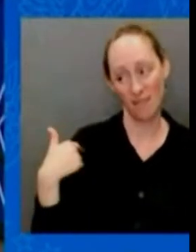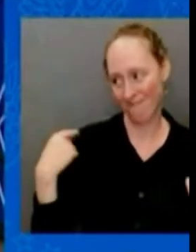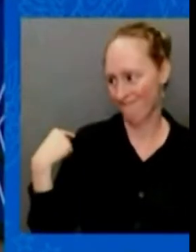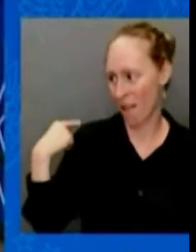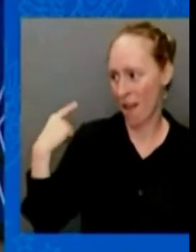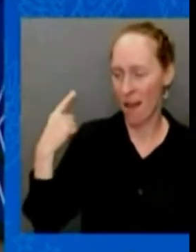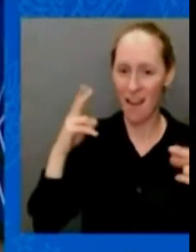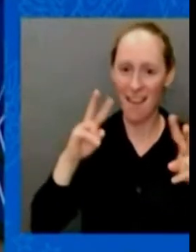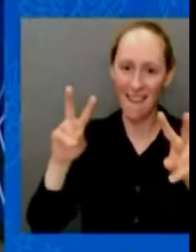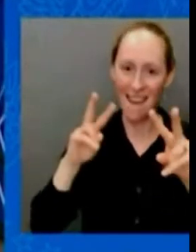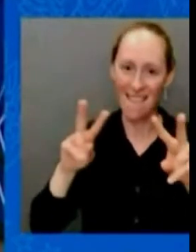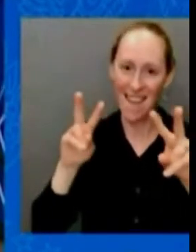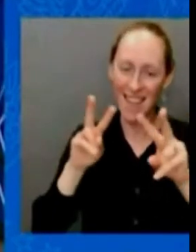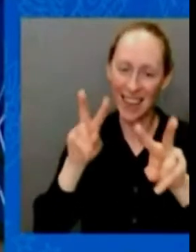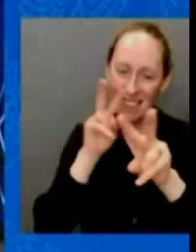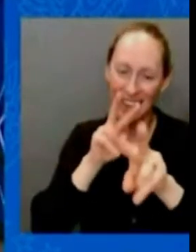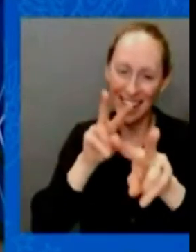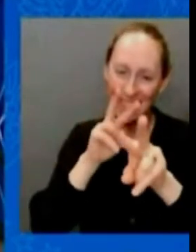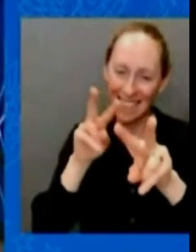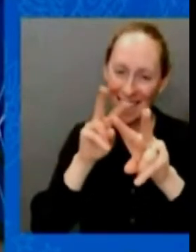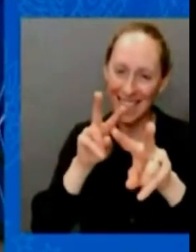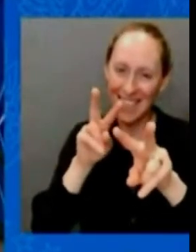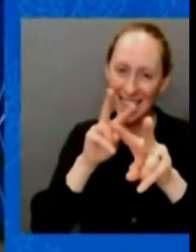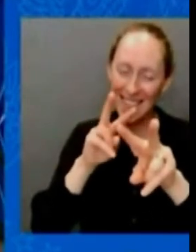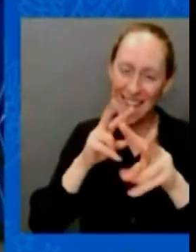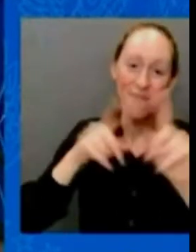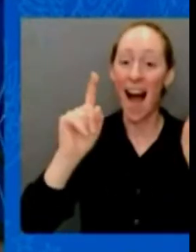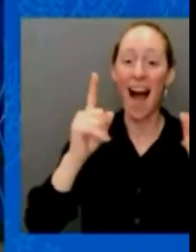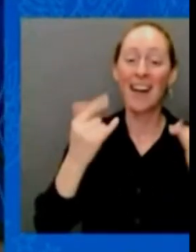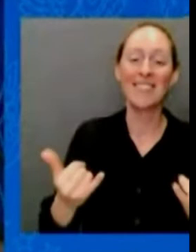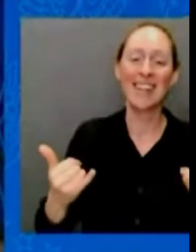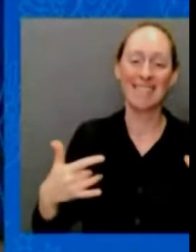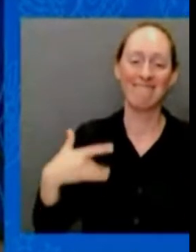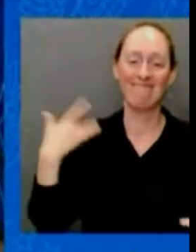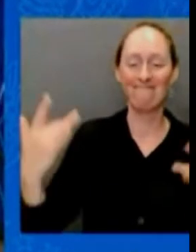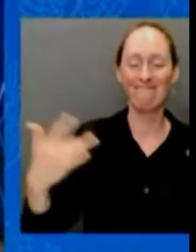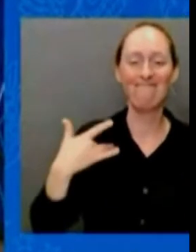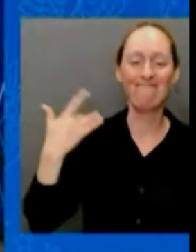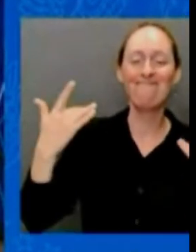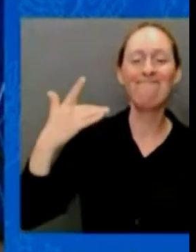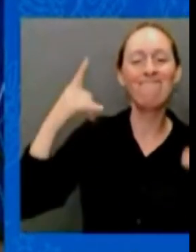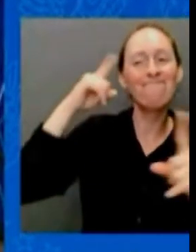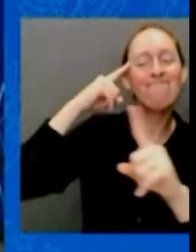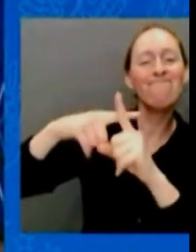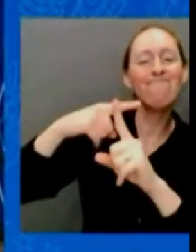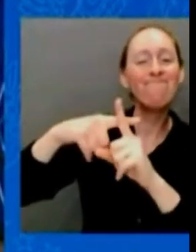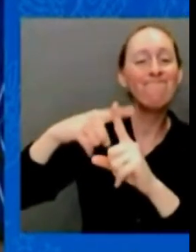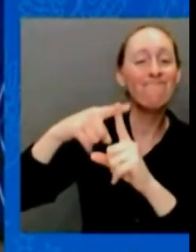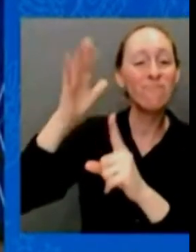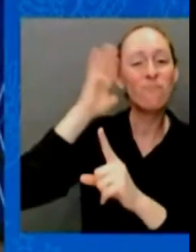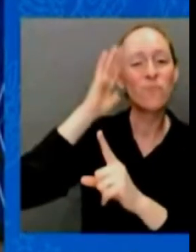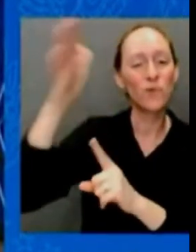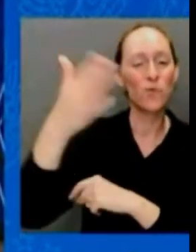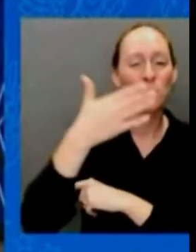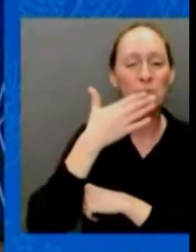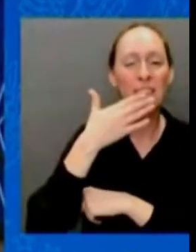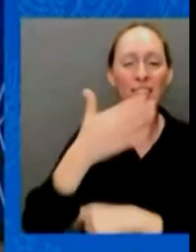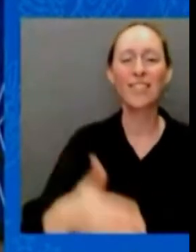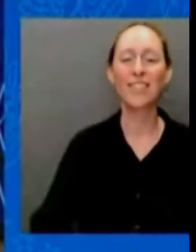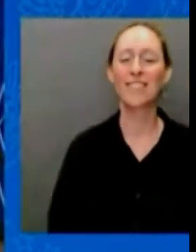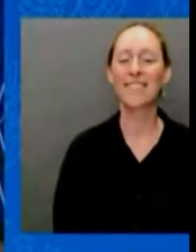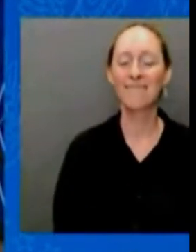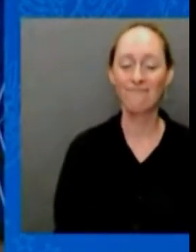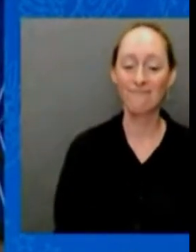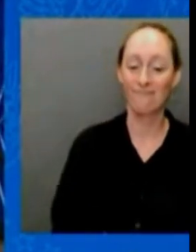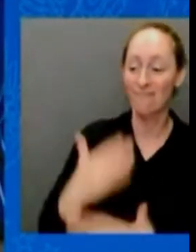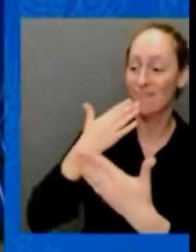have that sense of hope again, and it happened again. And I want to thank the president and majority leader, Chuck Schumer. If he had not been